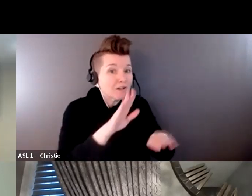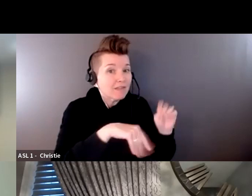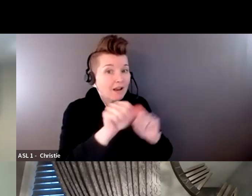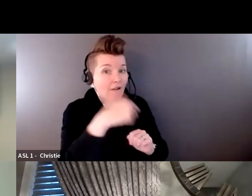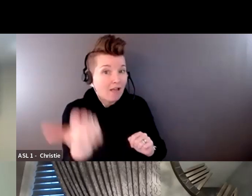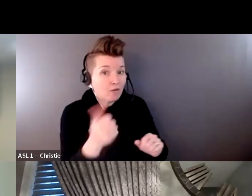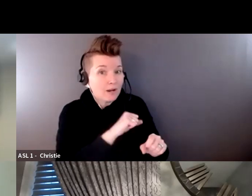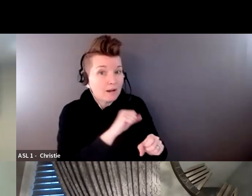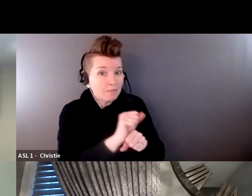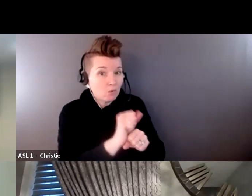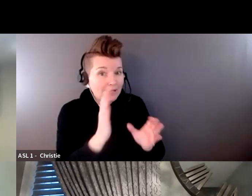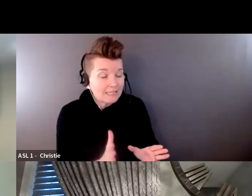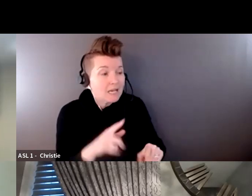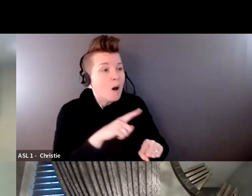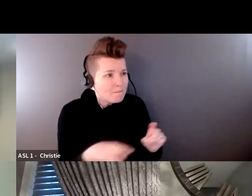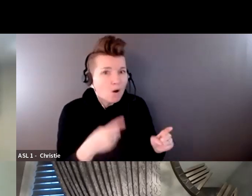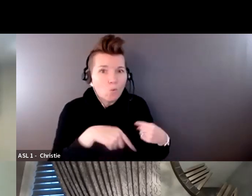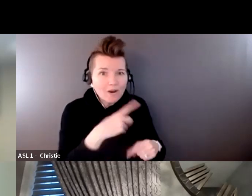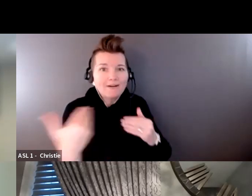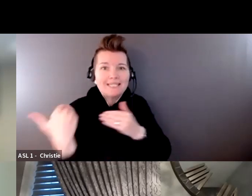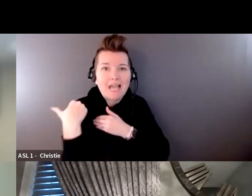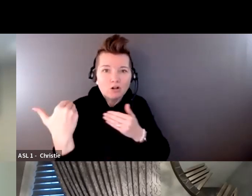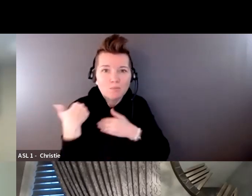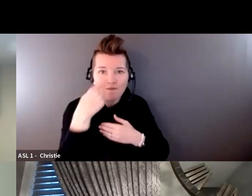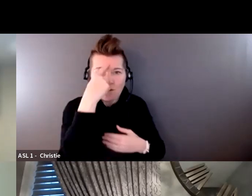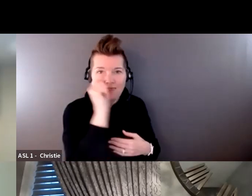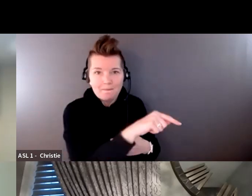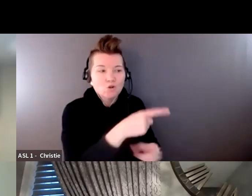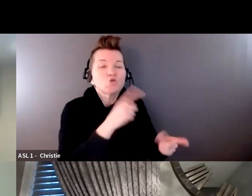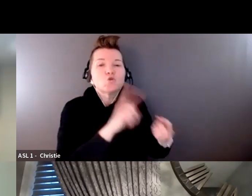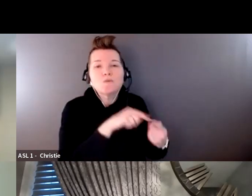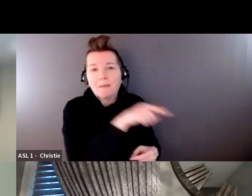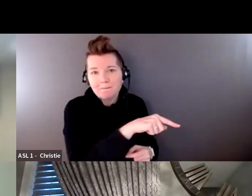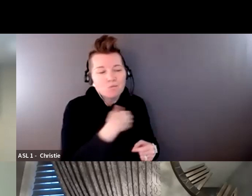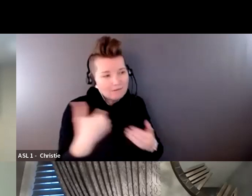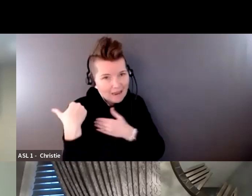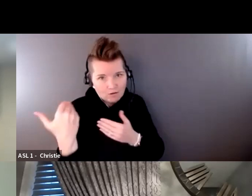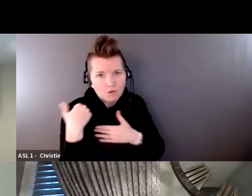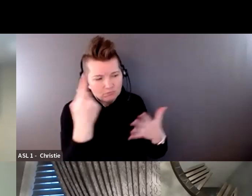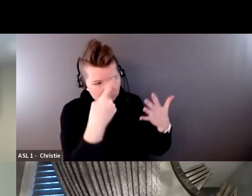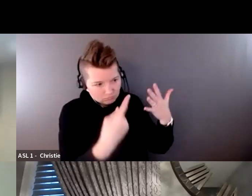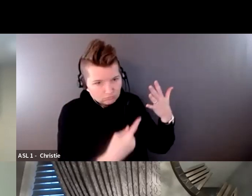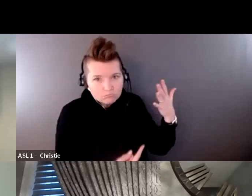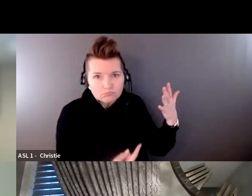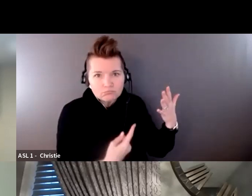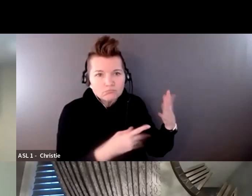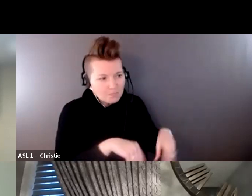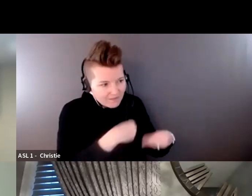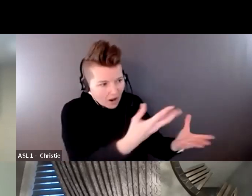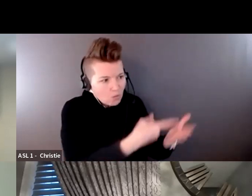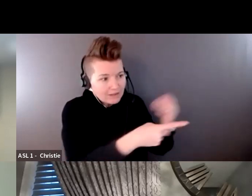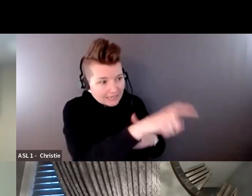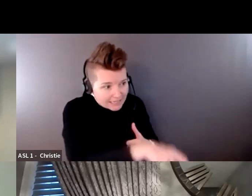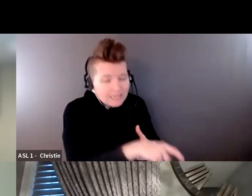but this is how we're going to be accountable to that employee so they can do the best job that they can. So I think that